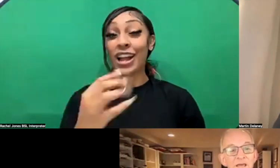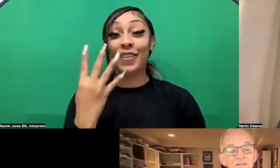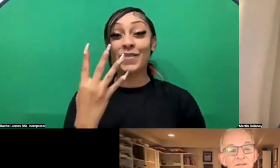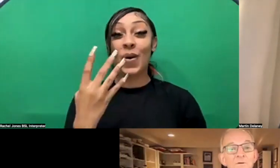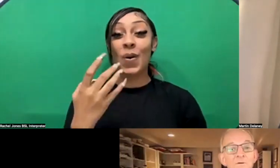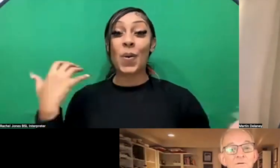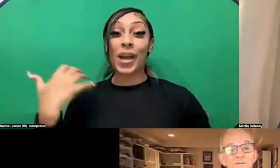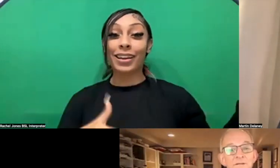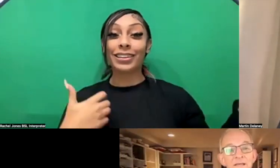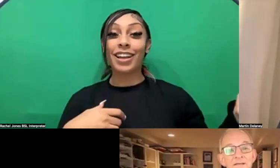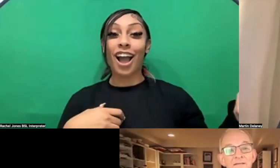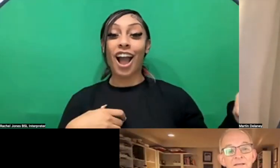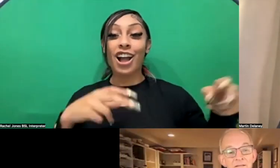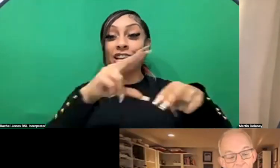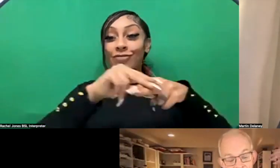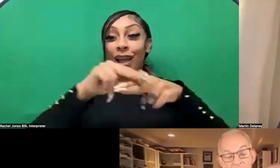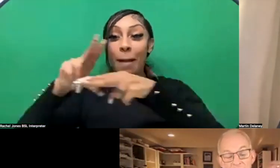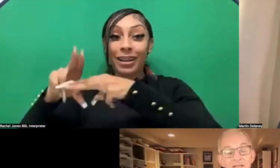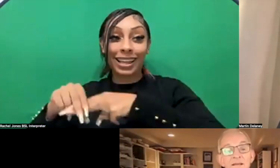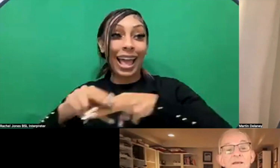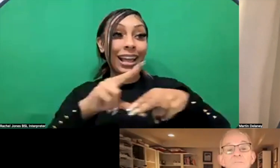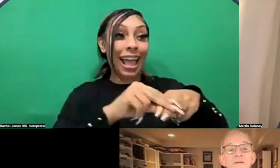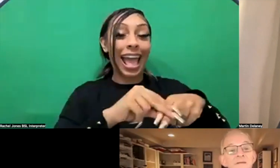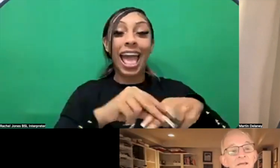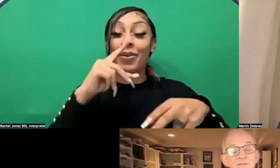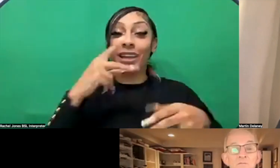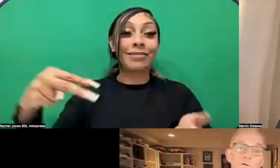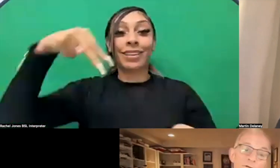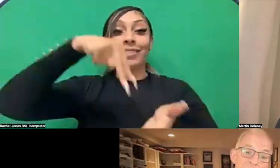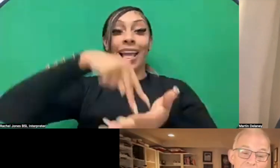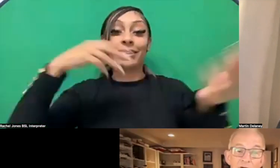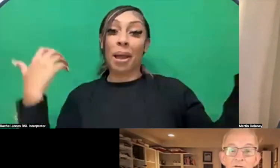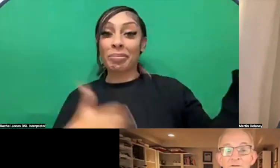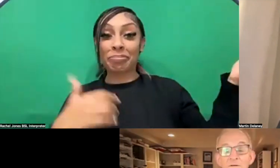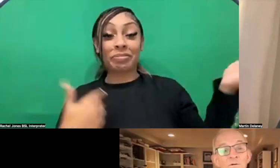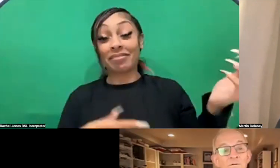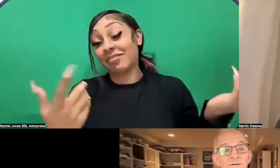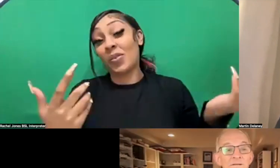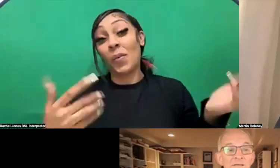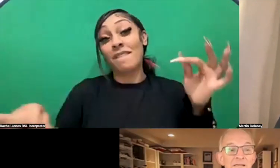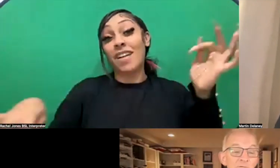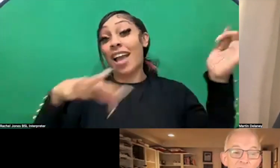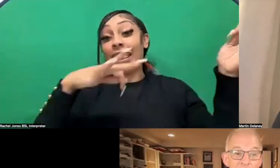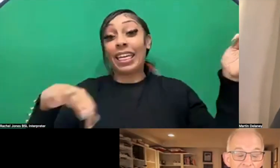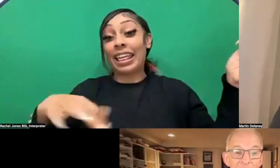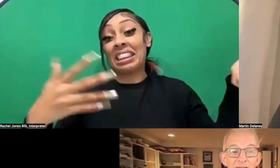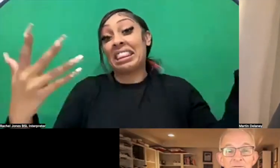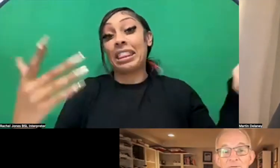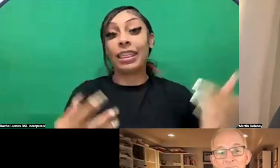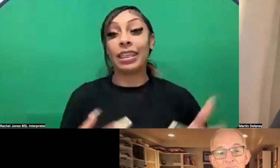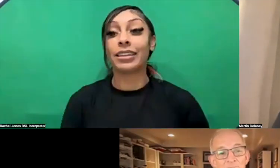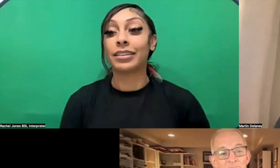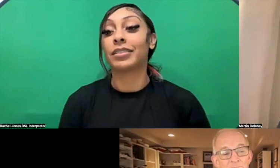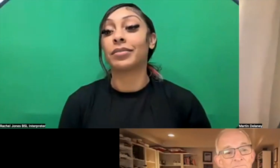can attach to the corners, and then play it standing up as you would a guitar or any sort of other standing